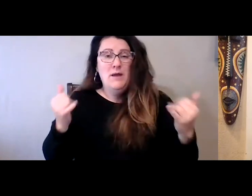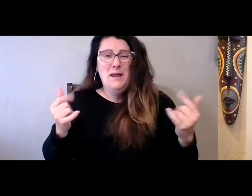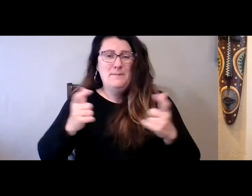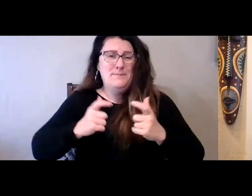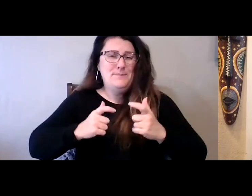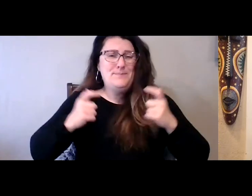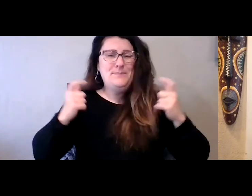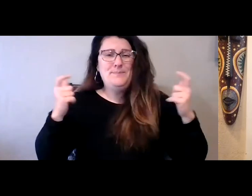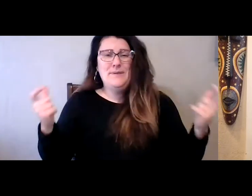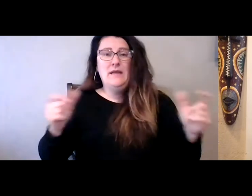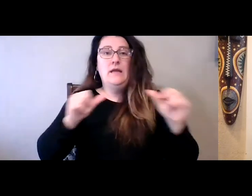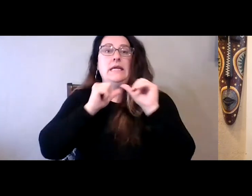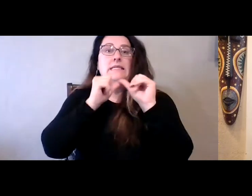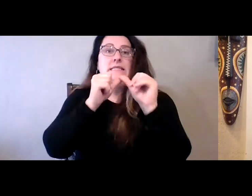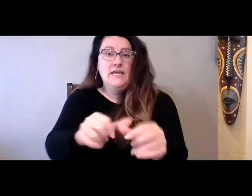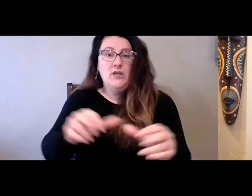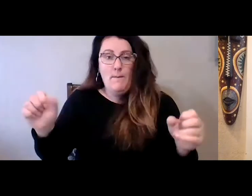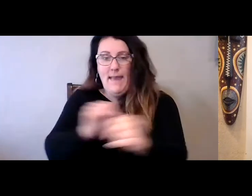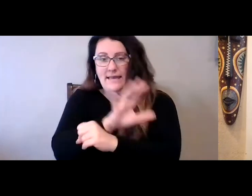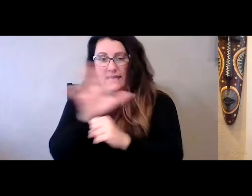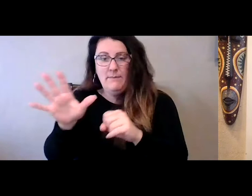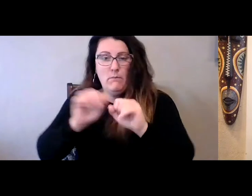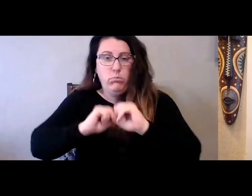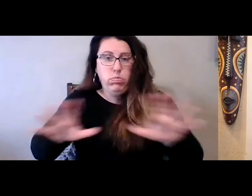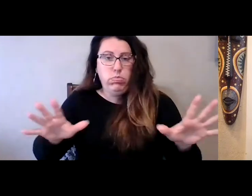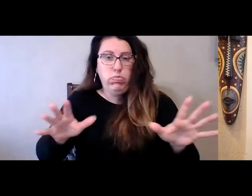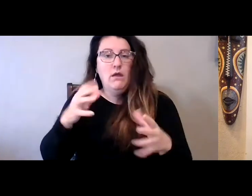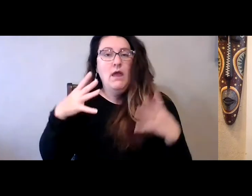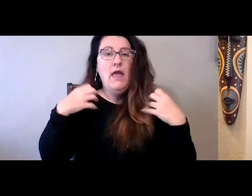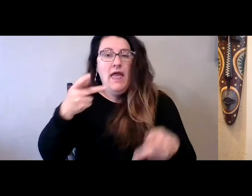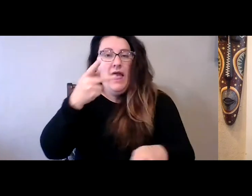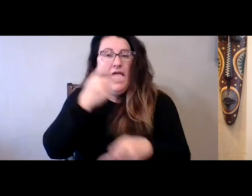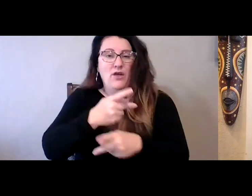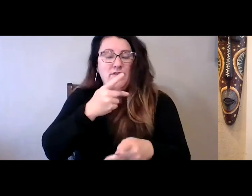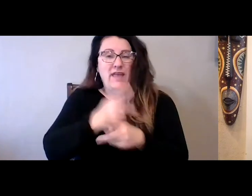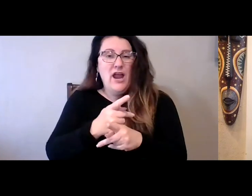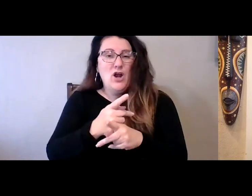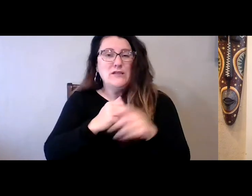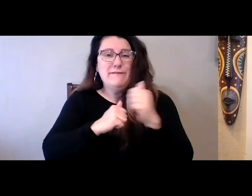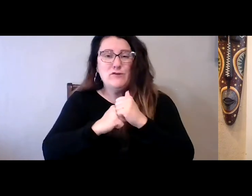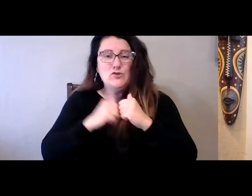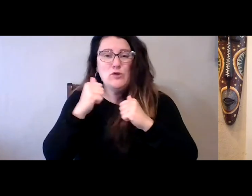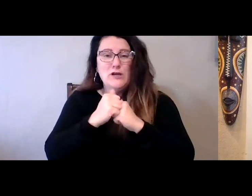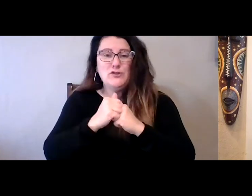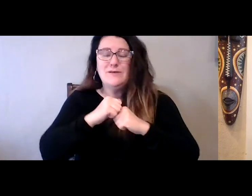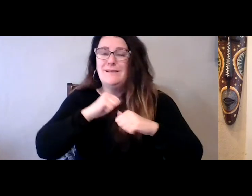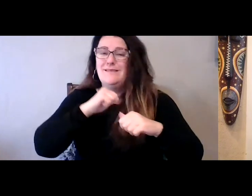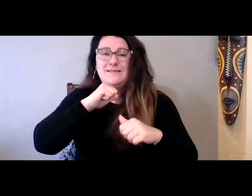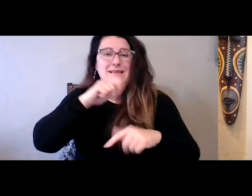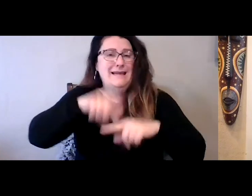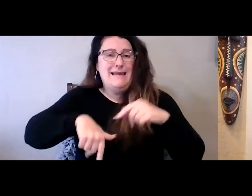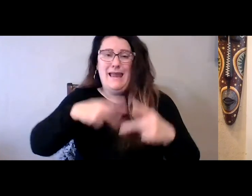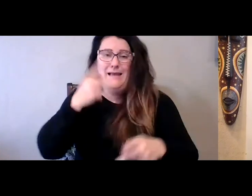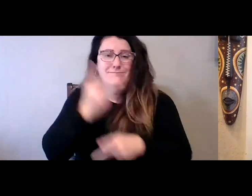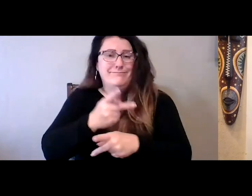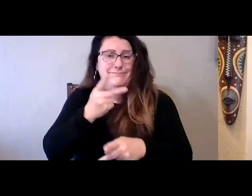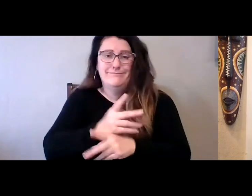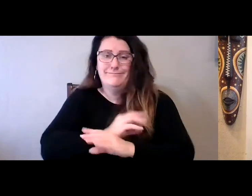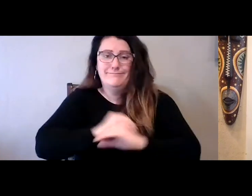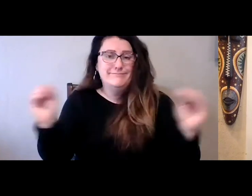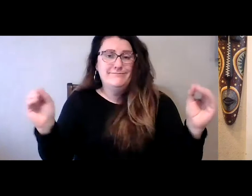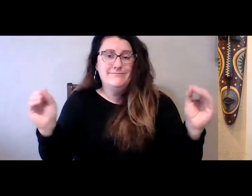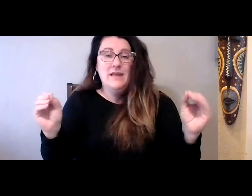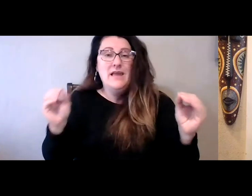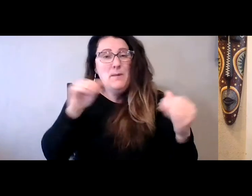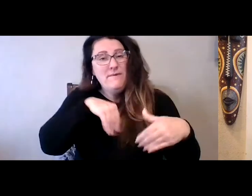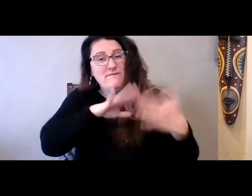very, continued spread of a pandemic with a healthcare infrastructure that is not up to the task. And he's going to be facing